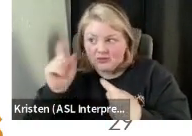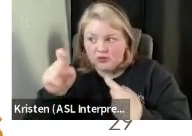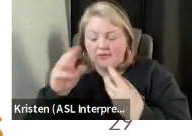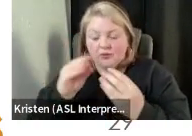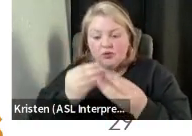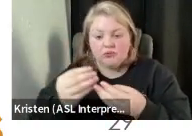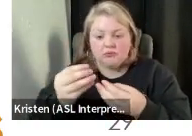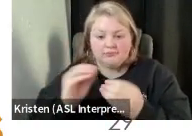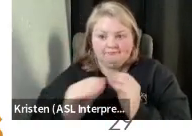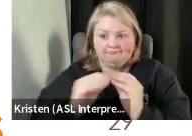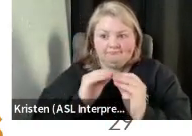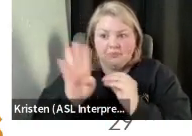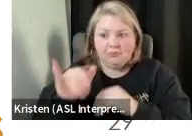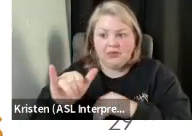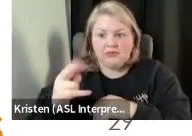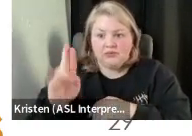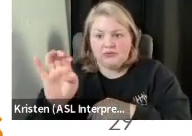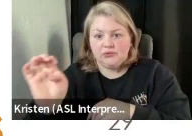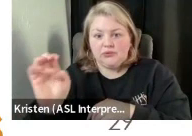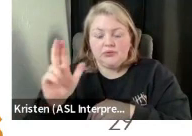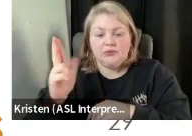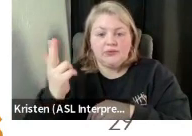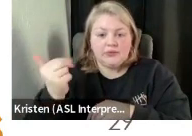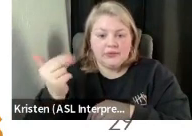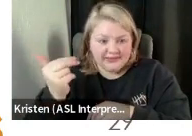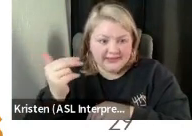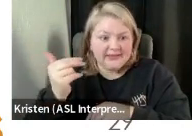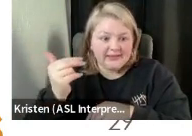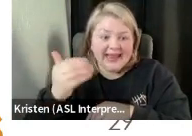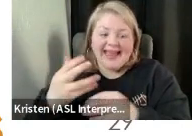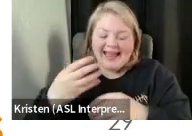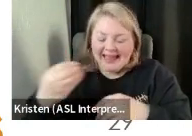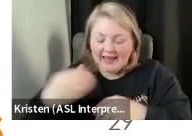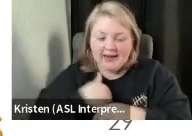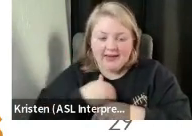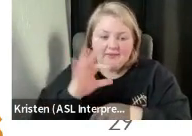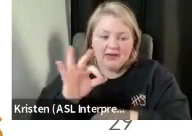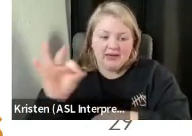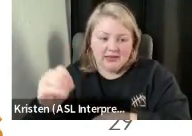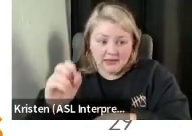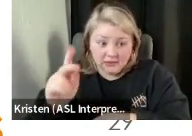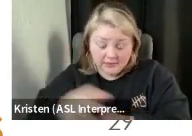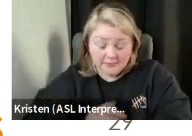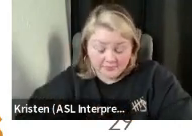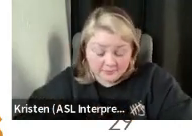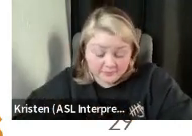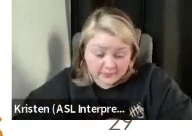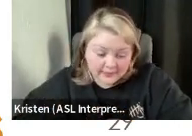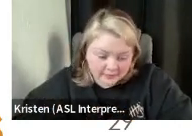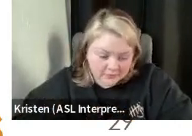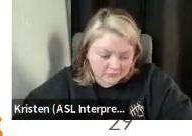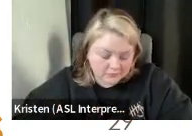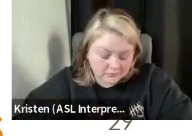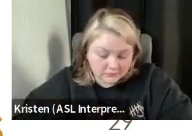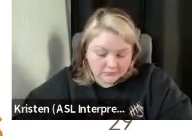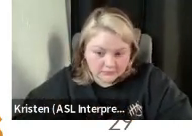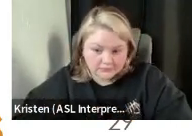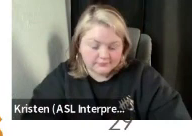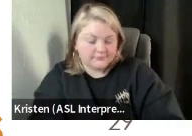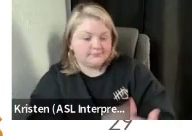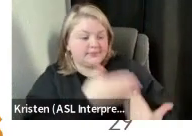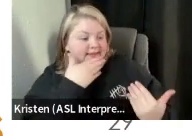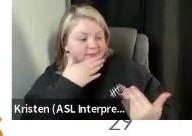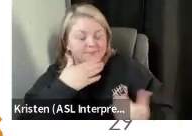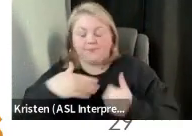revocation by June 13th and have the 990s. Thank you. You're welcome and good luck to you. Thanks.